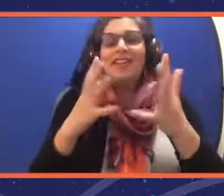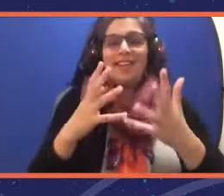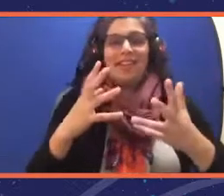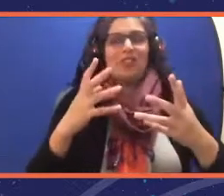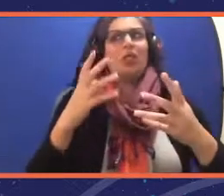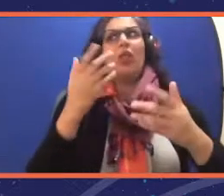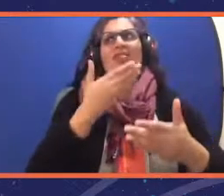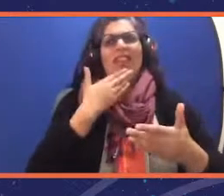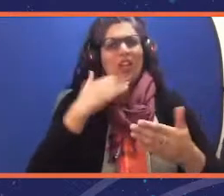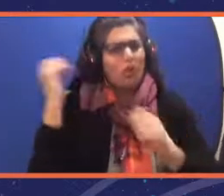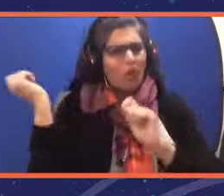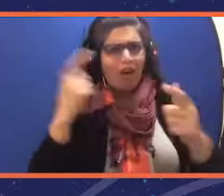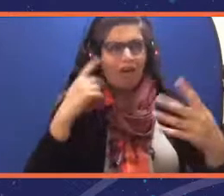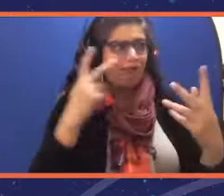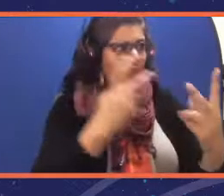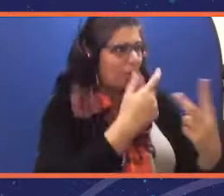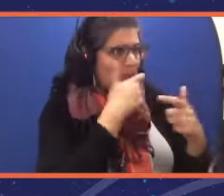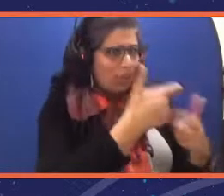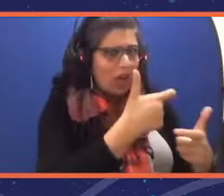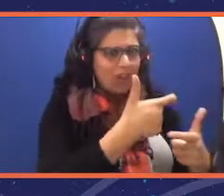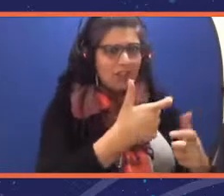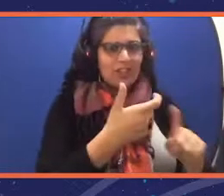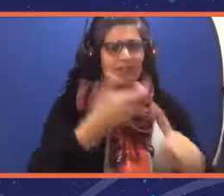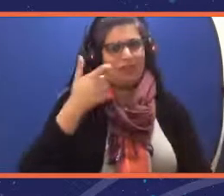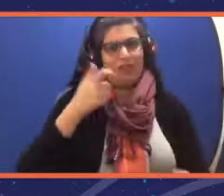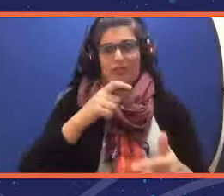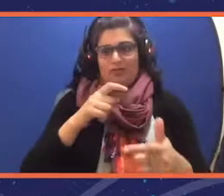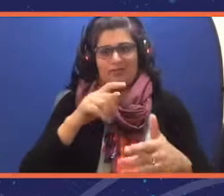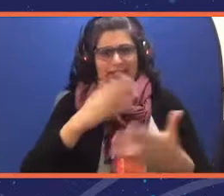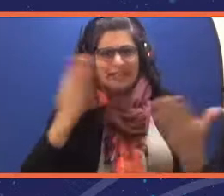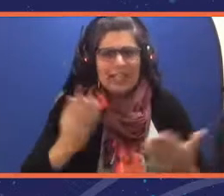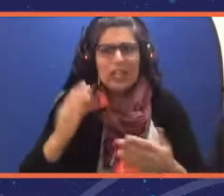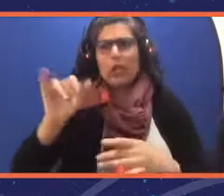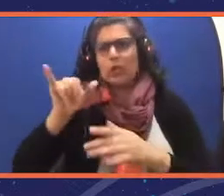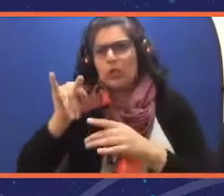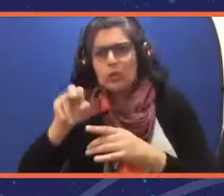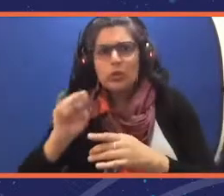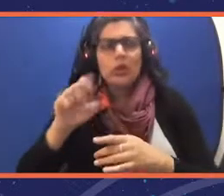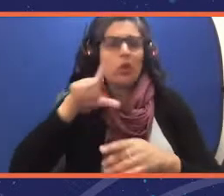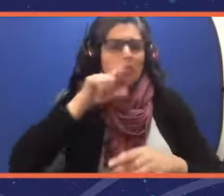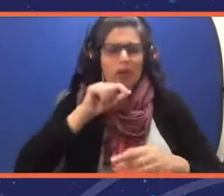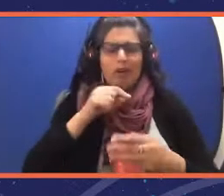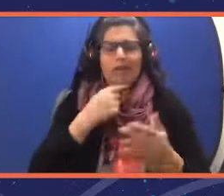thank you for joining us no matter where you are and how you got here.